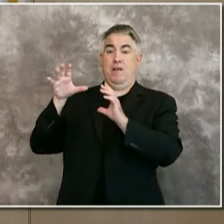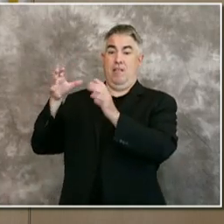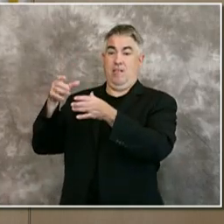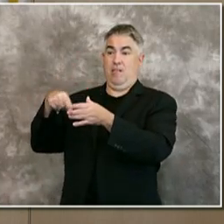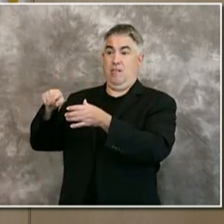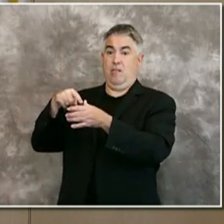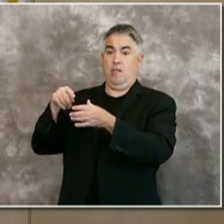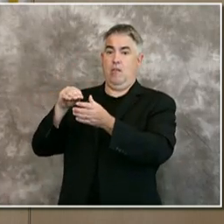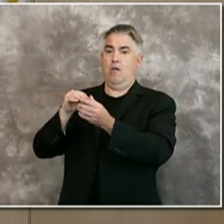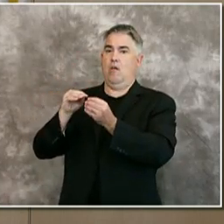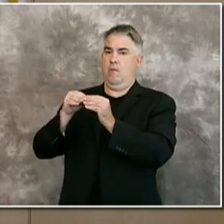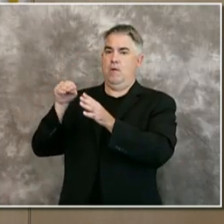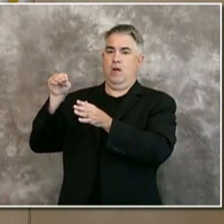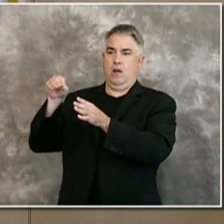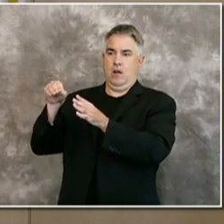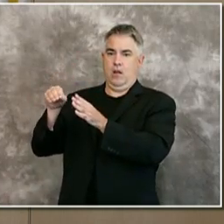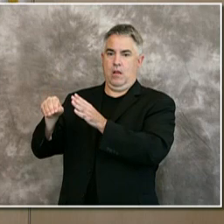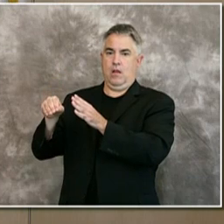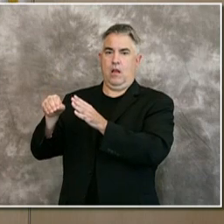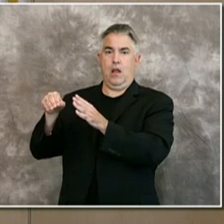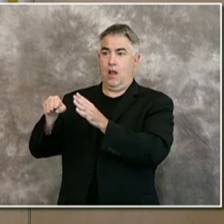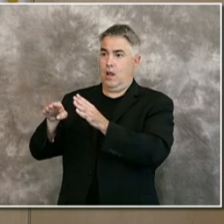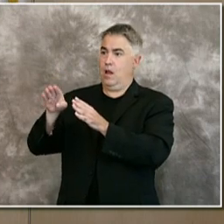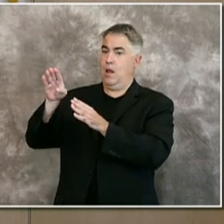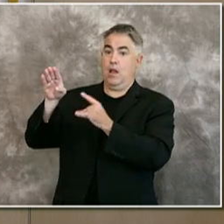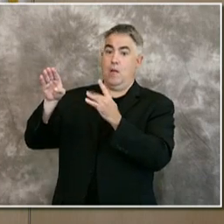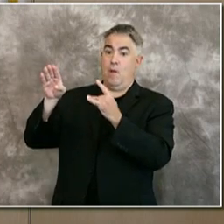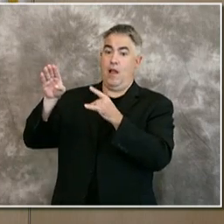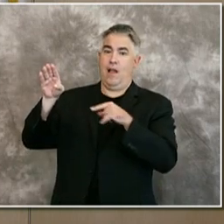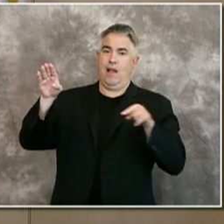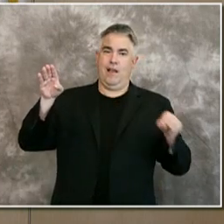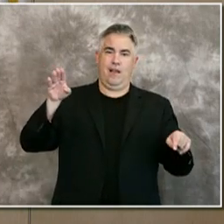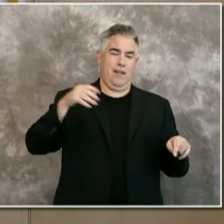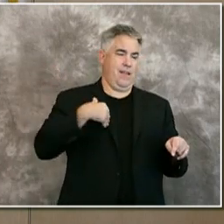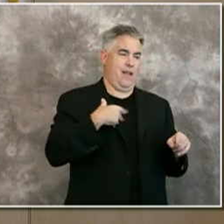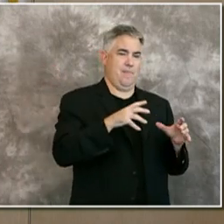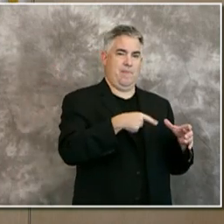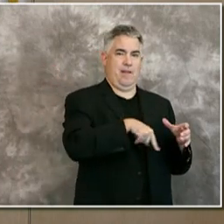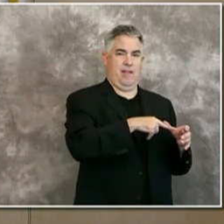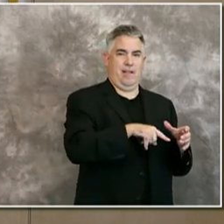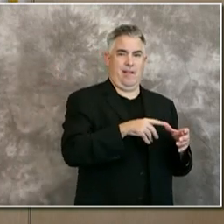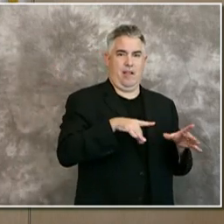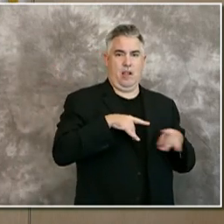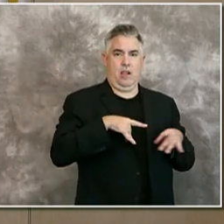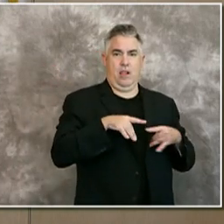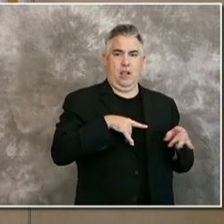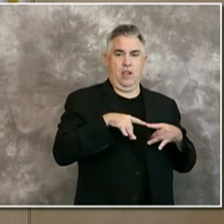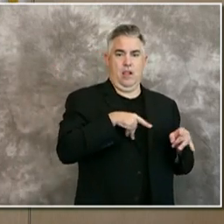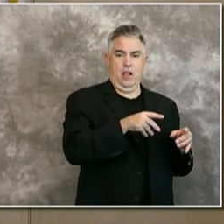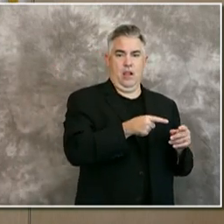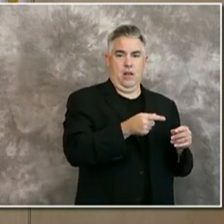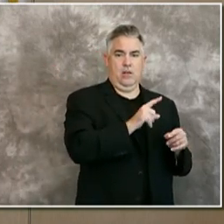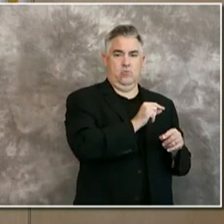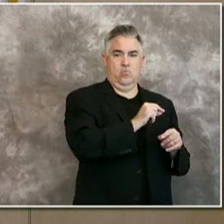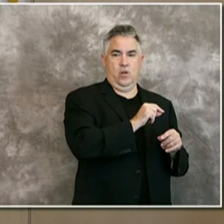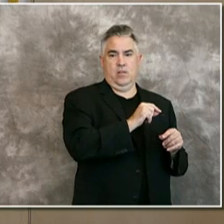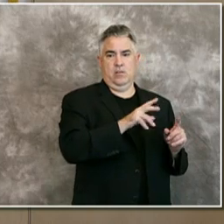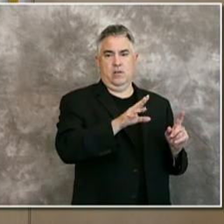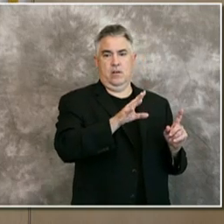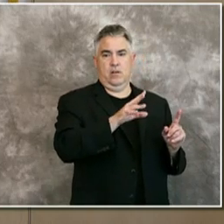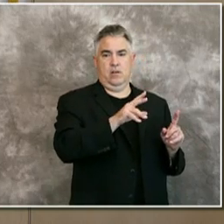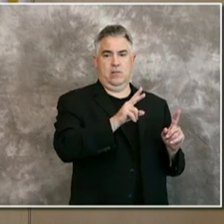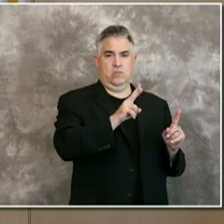down, but they are going up in the 20 actually it's primarily the 20 to 29 age